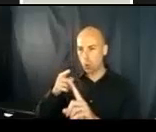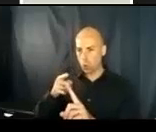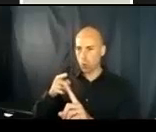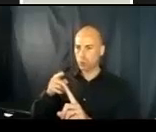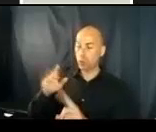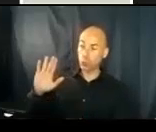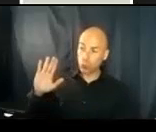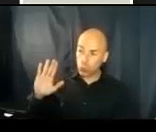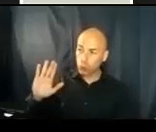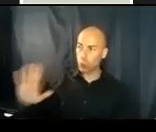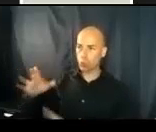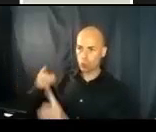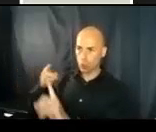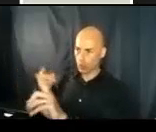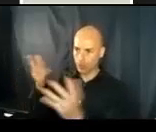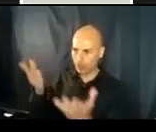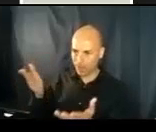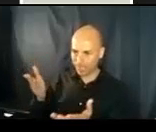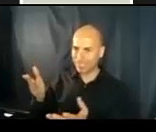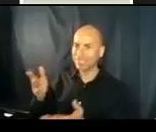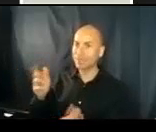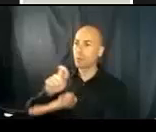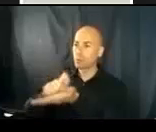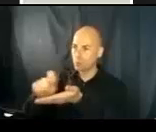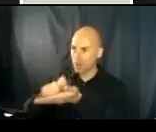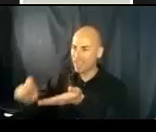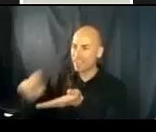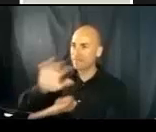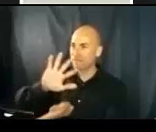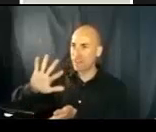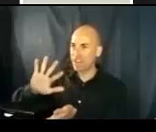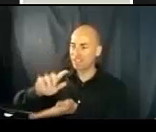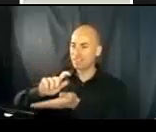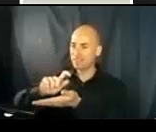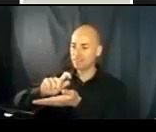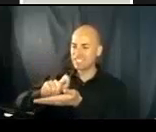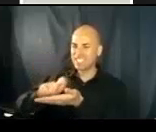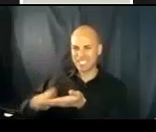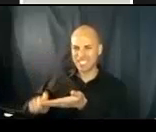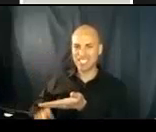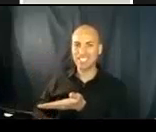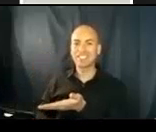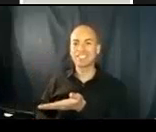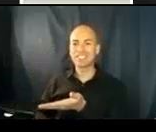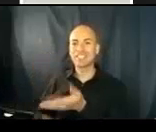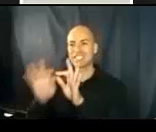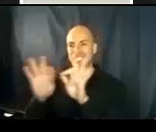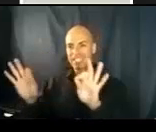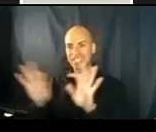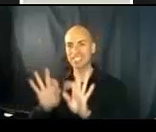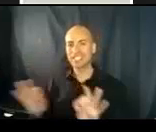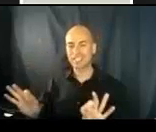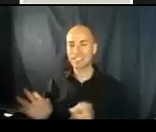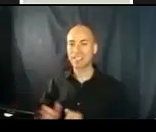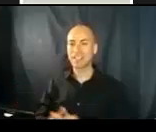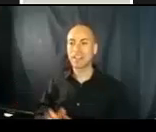own that learning. We want them to know that their job is to complete that task because it's going to help